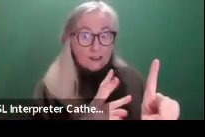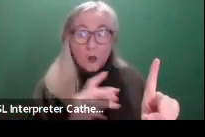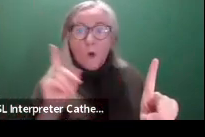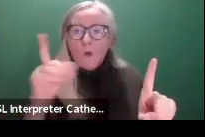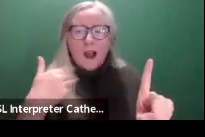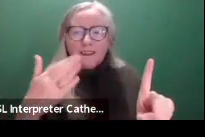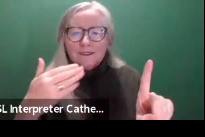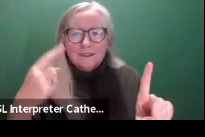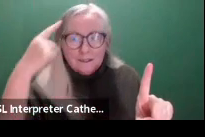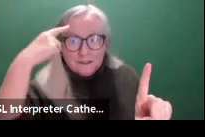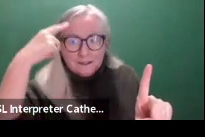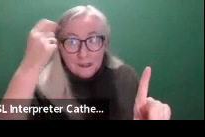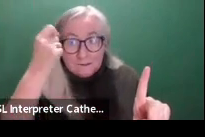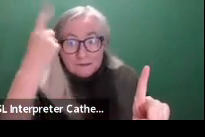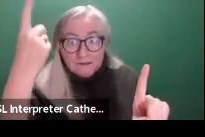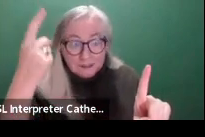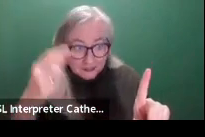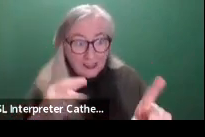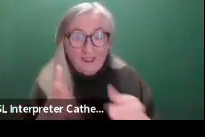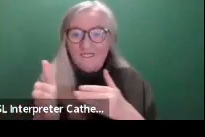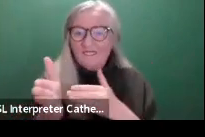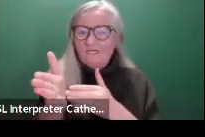first of all, fish.